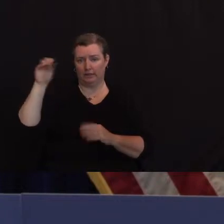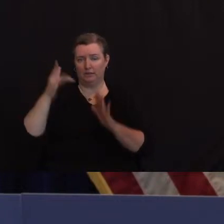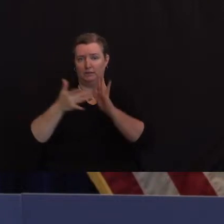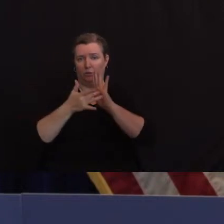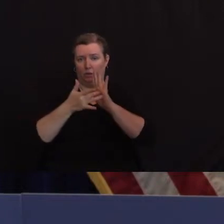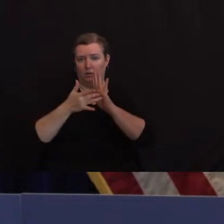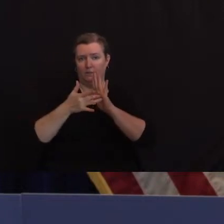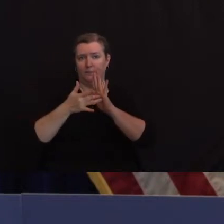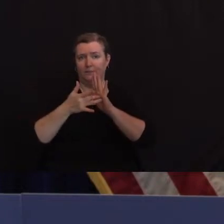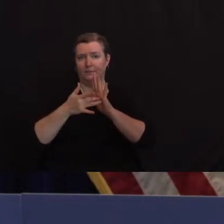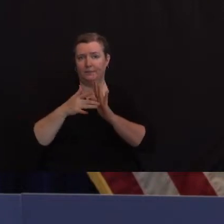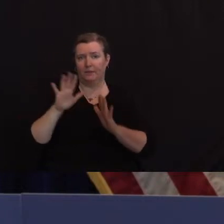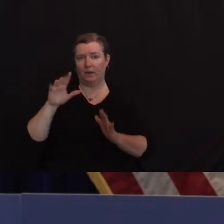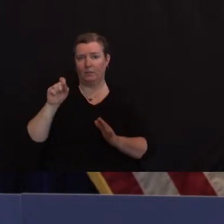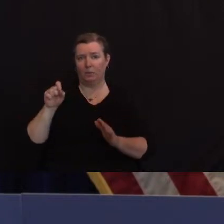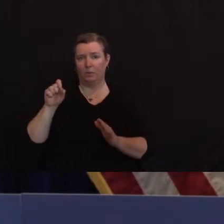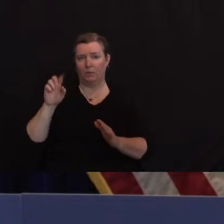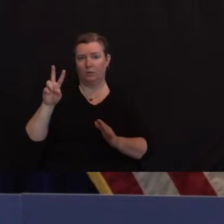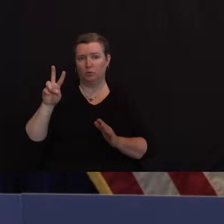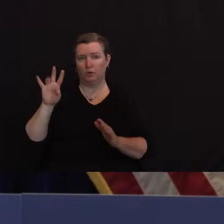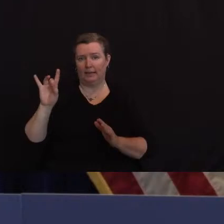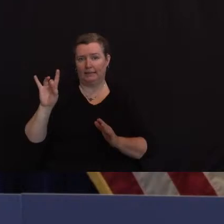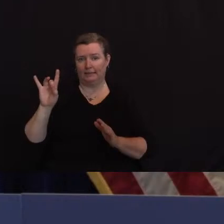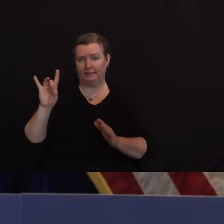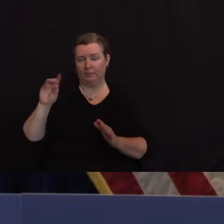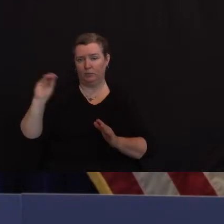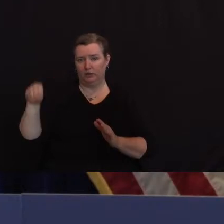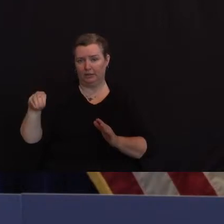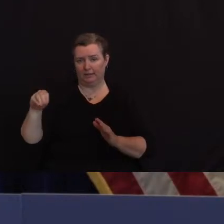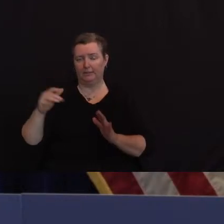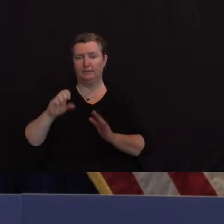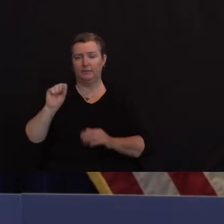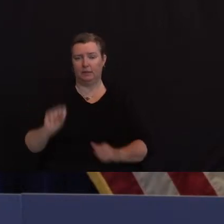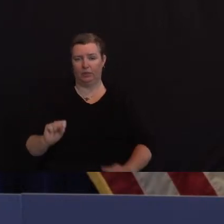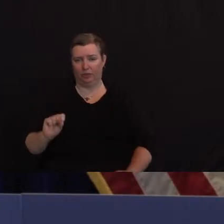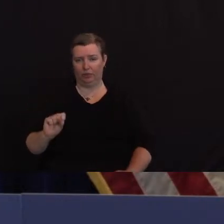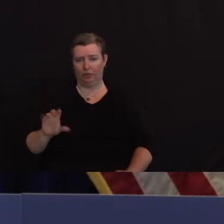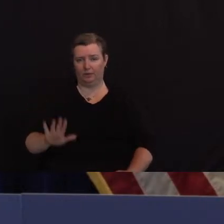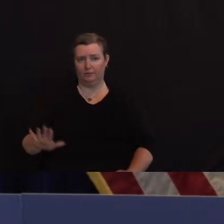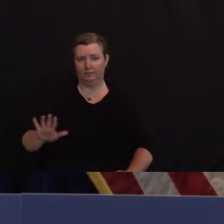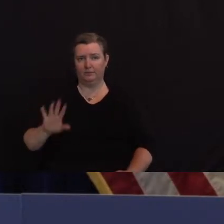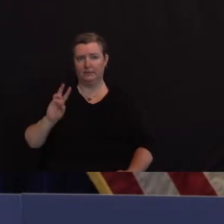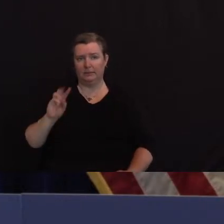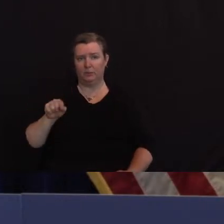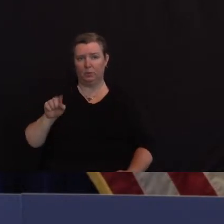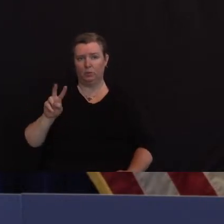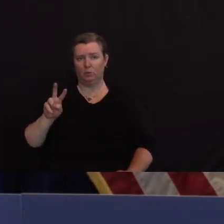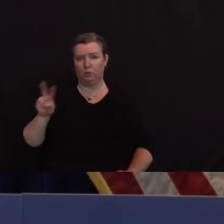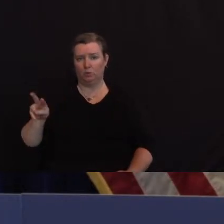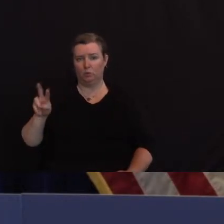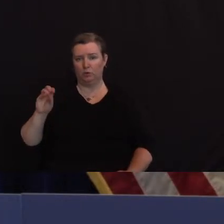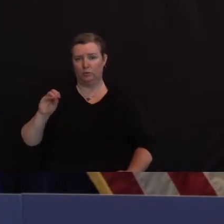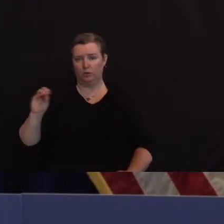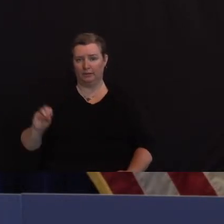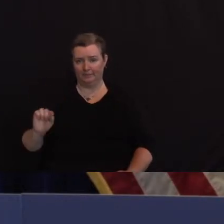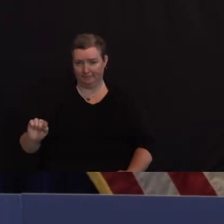state 5.28%, and the southern part of the state 6.22%. So that concludes my